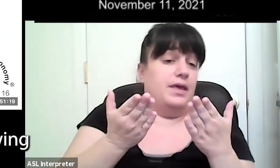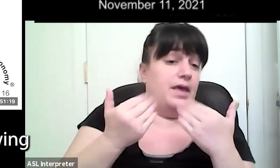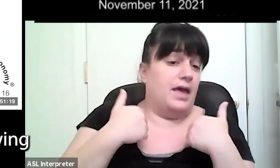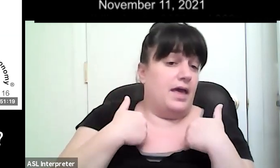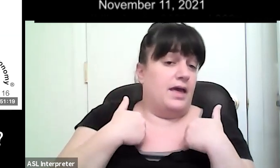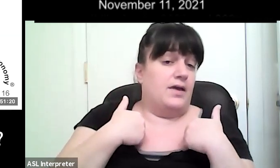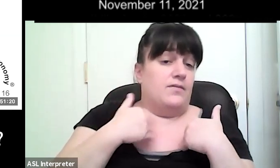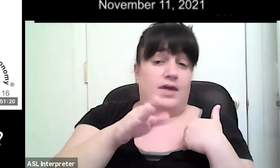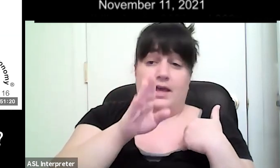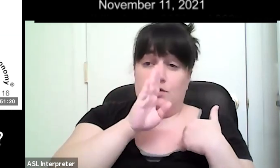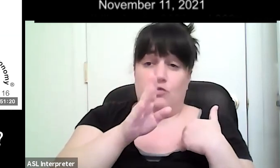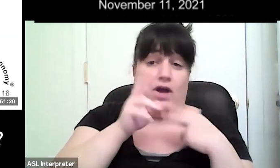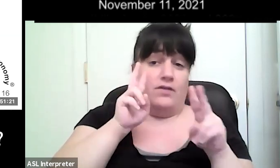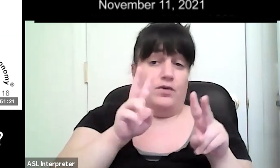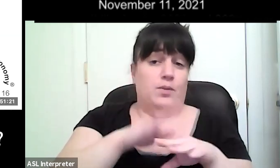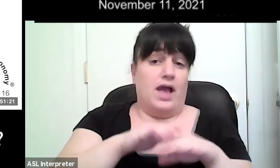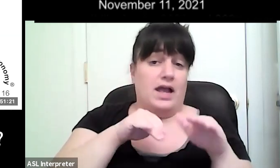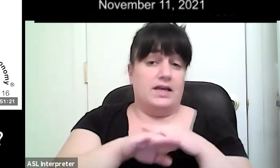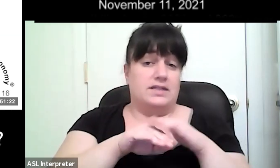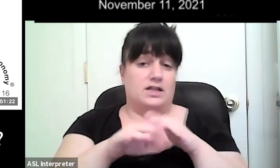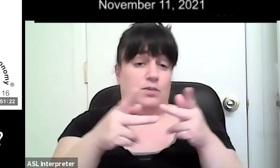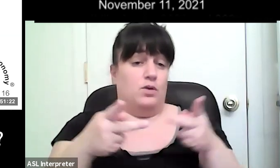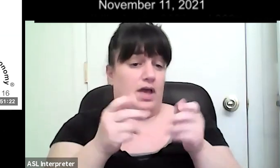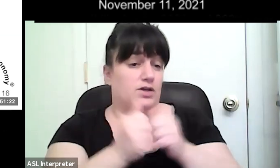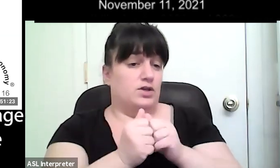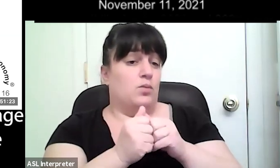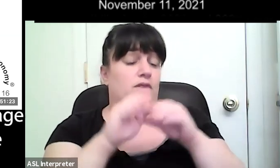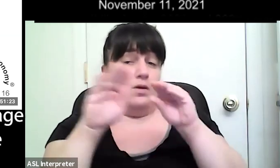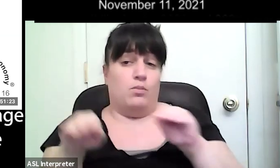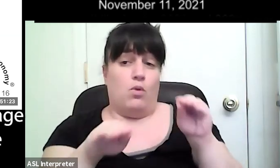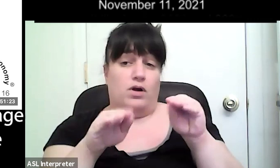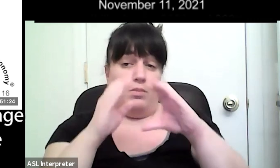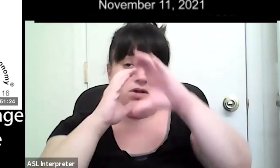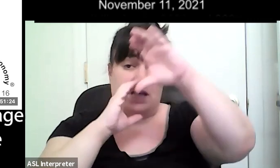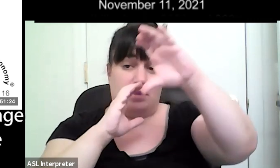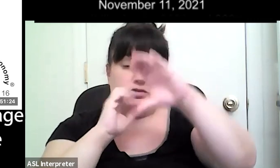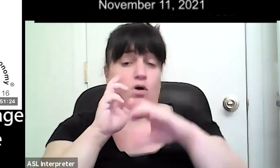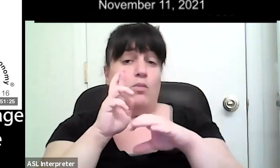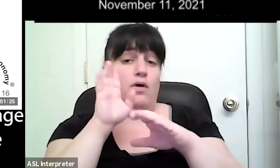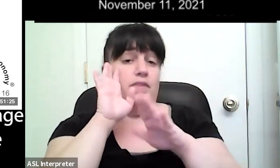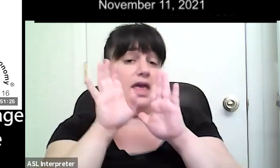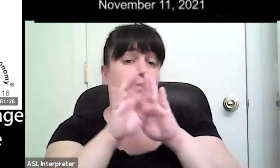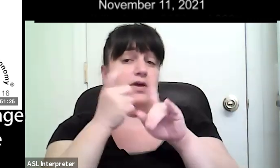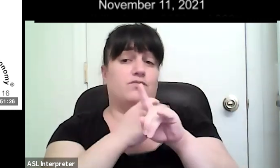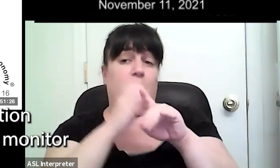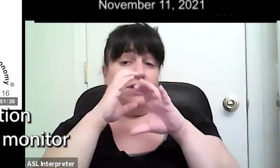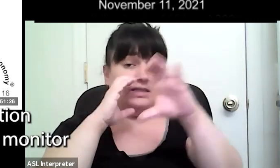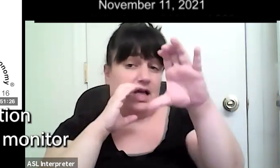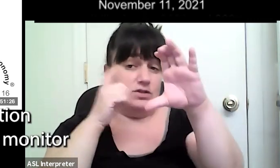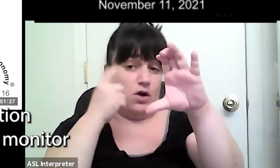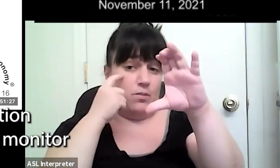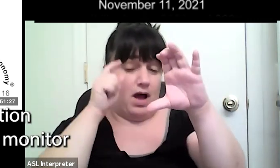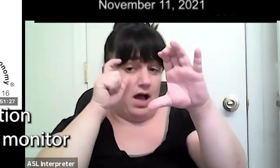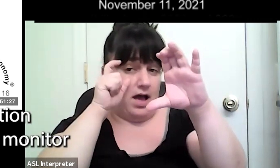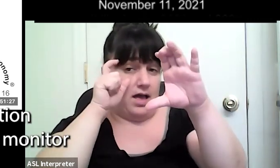direct viewing at an accessible location with a portable telescope? Or how about having the image from the telescope eyepiece